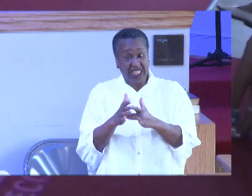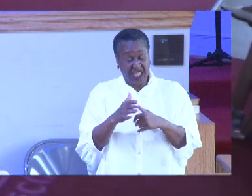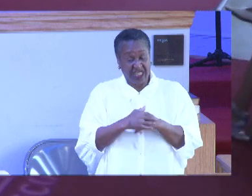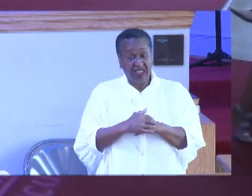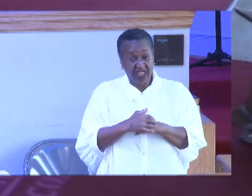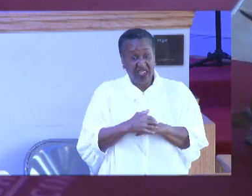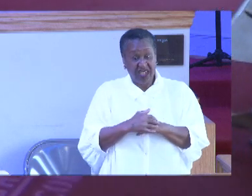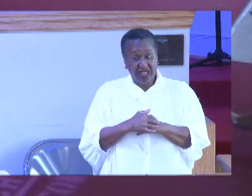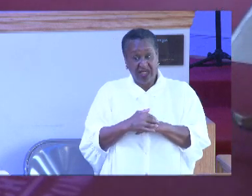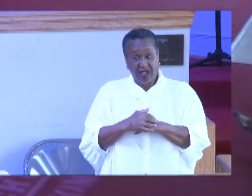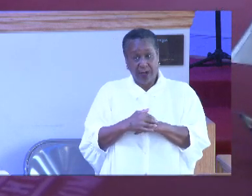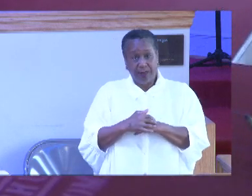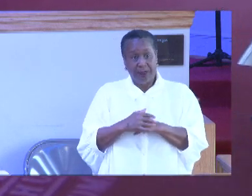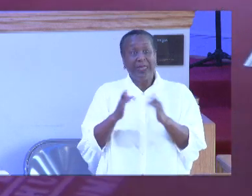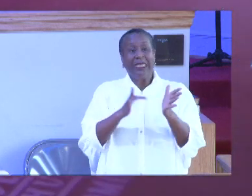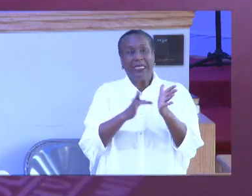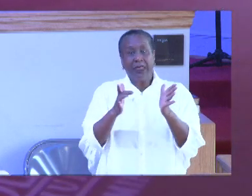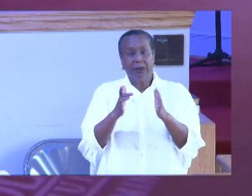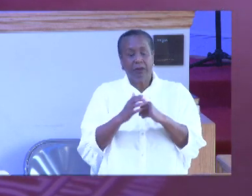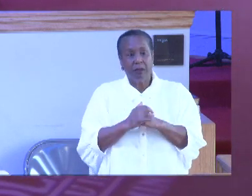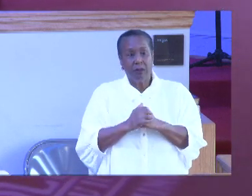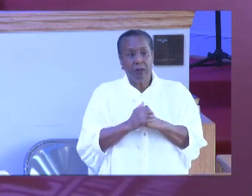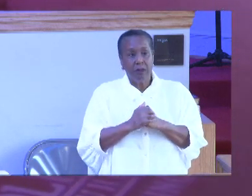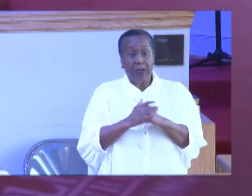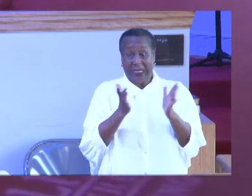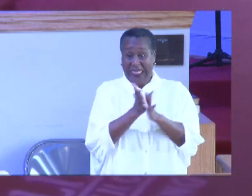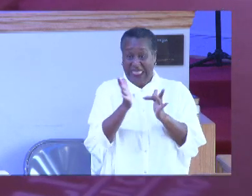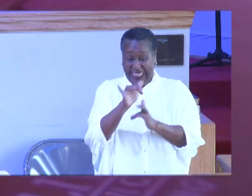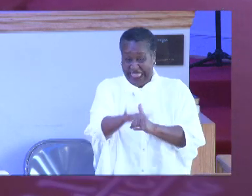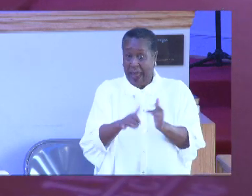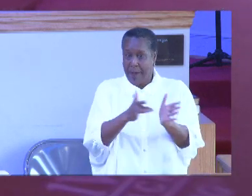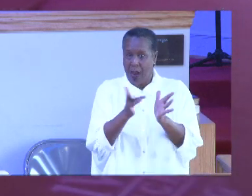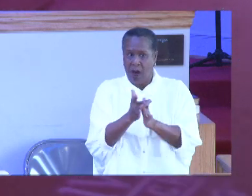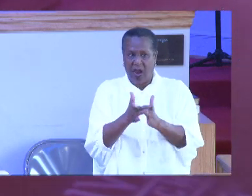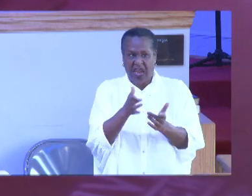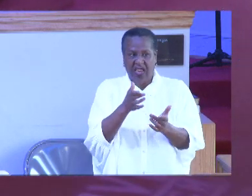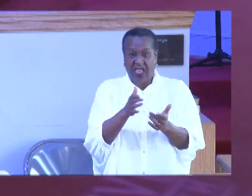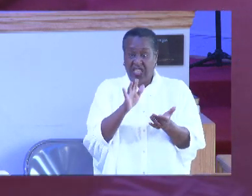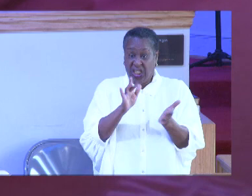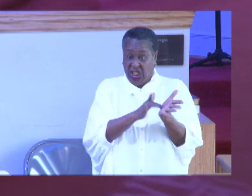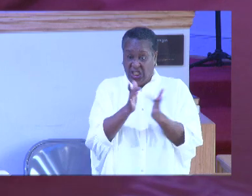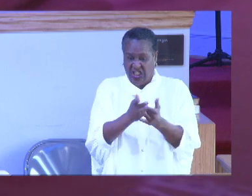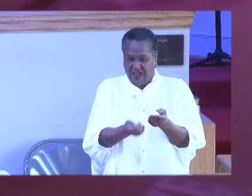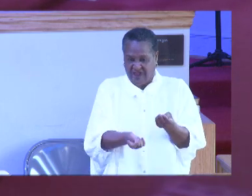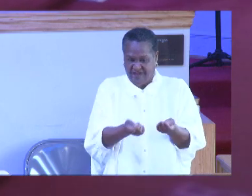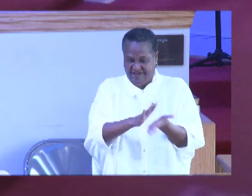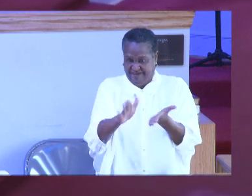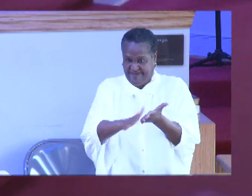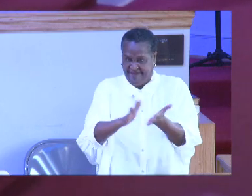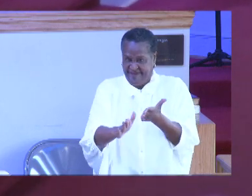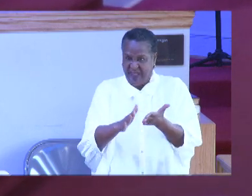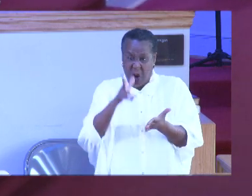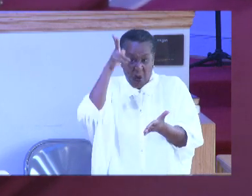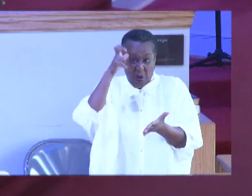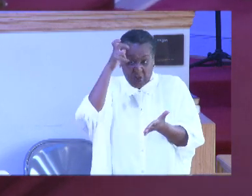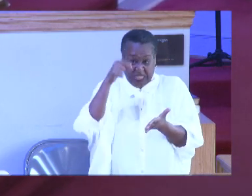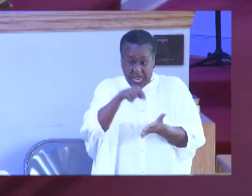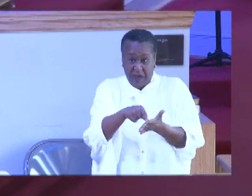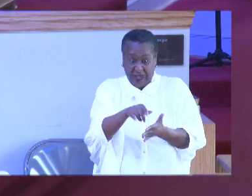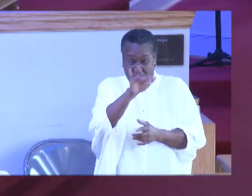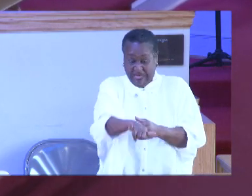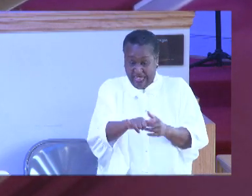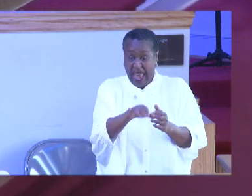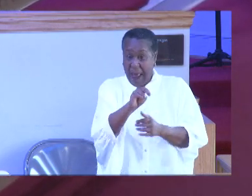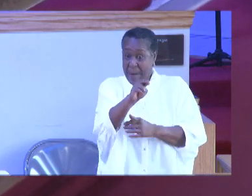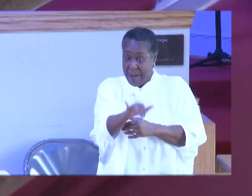excommunicated or exorcised seven demons. It's this Mary that he has